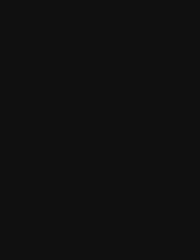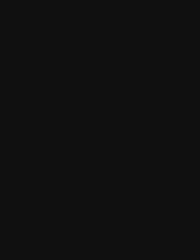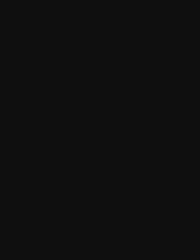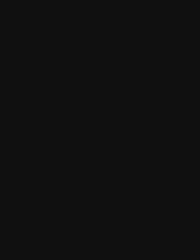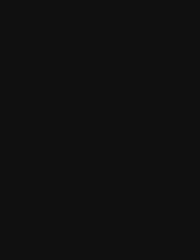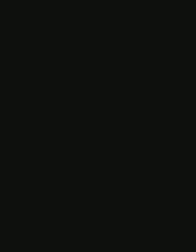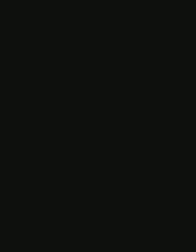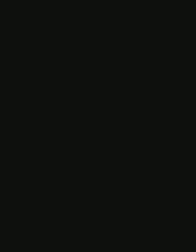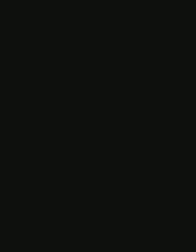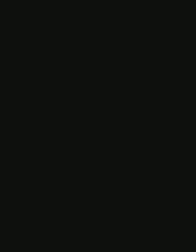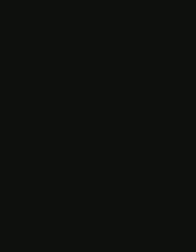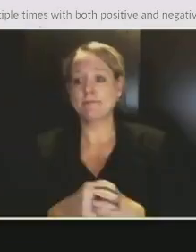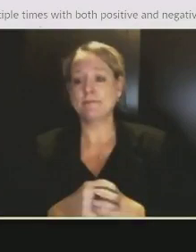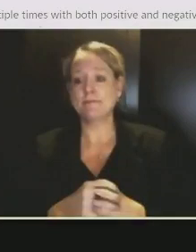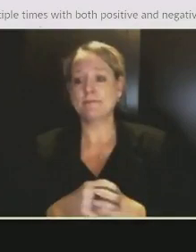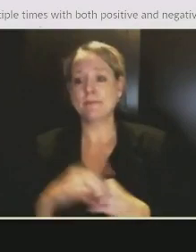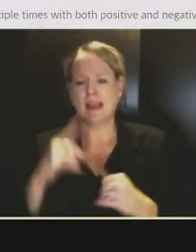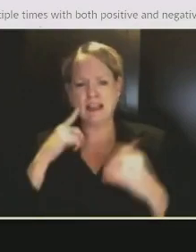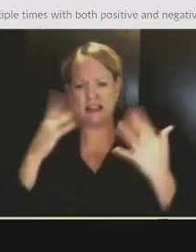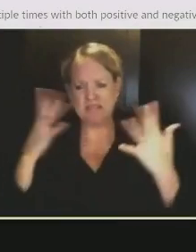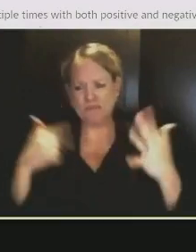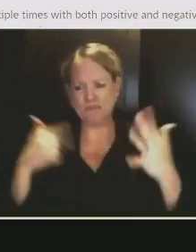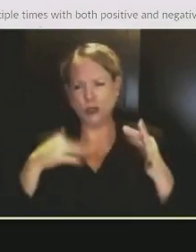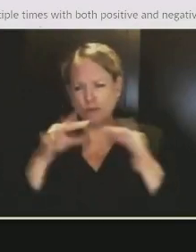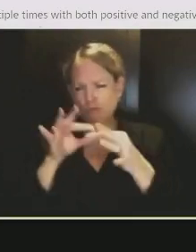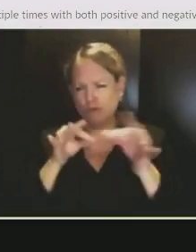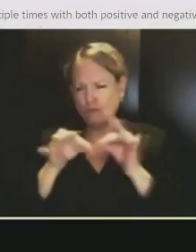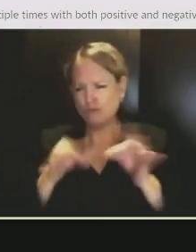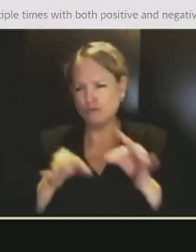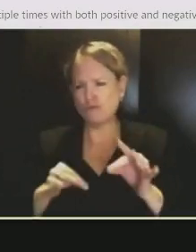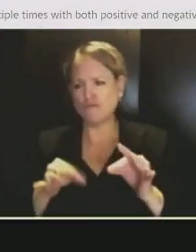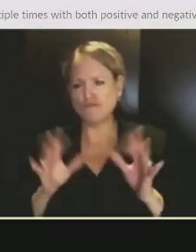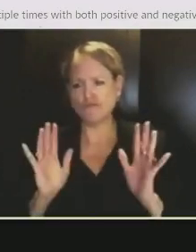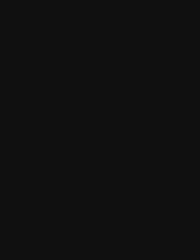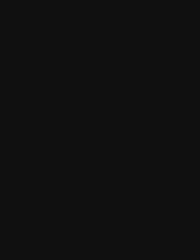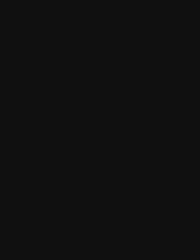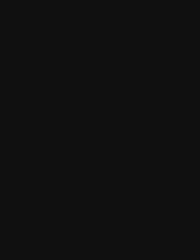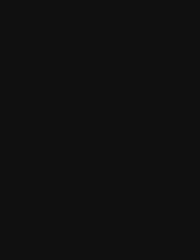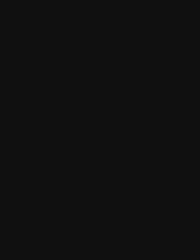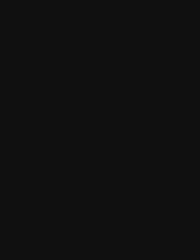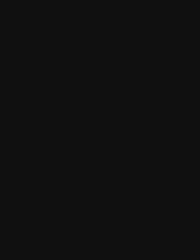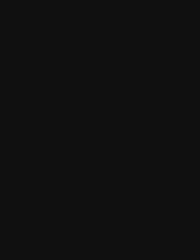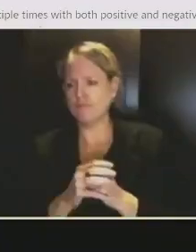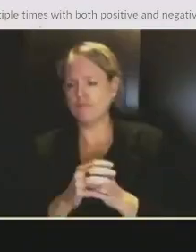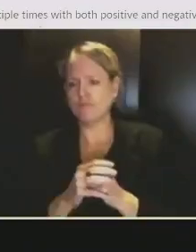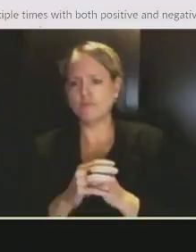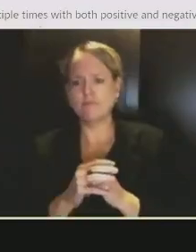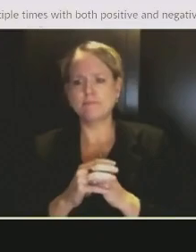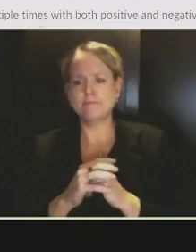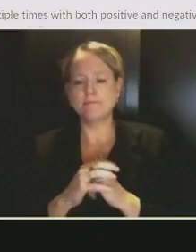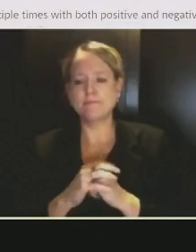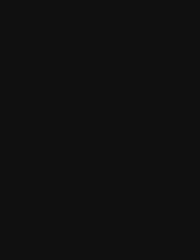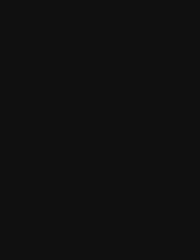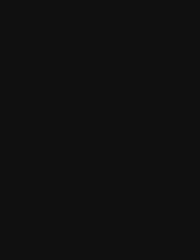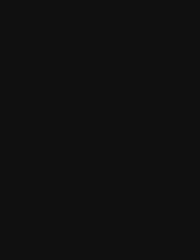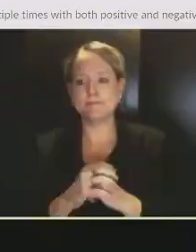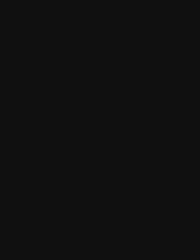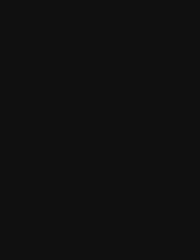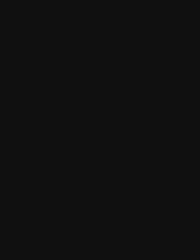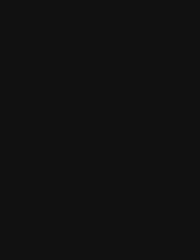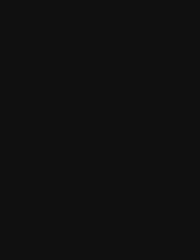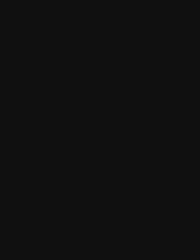Nope, okay. I think we're ready for questions, Elizabeth. All right, wonderful. Thank you so much. We